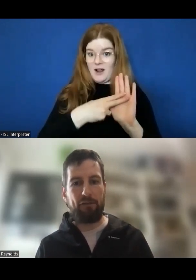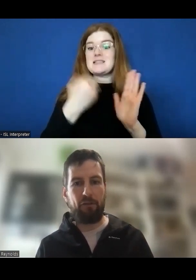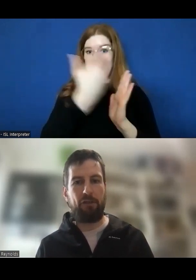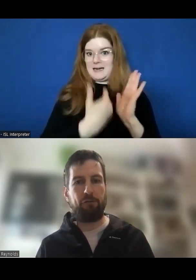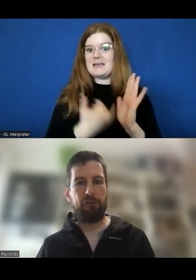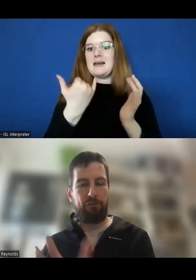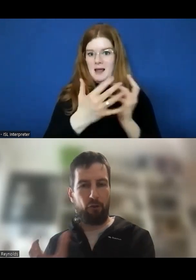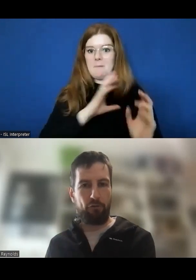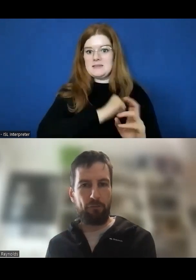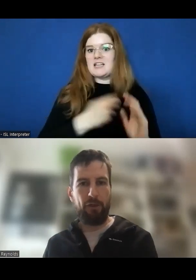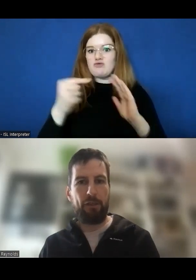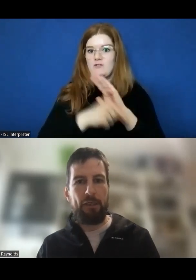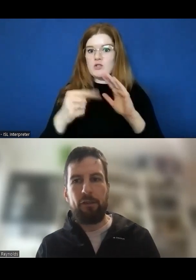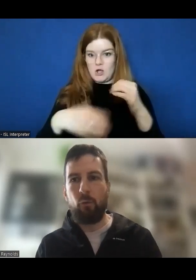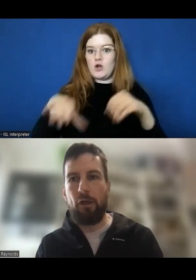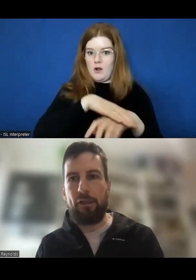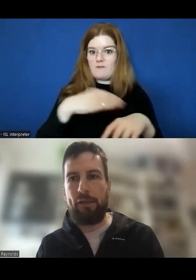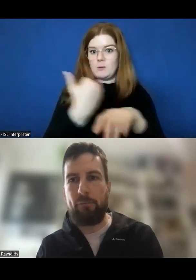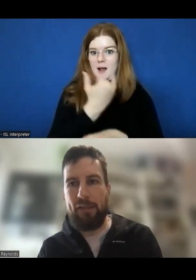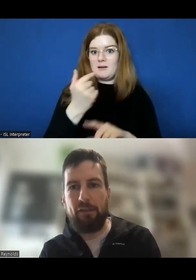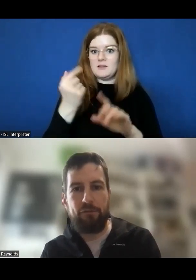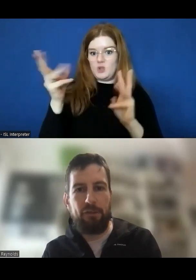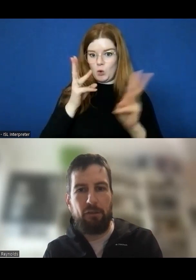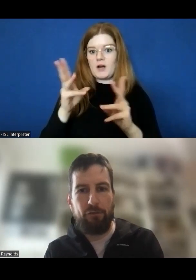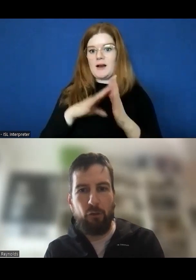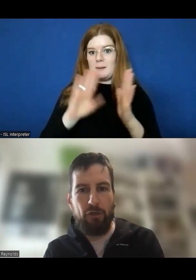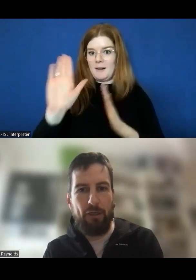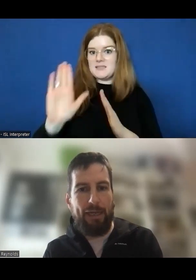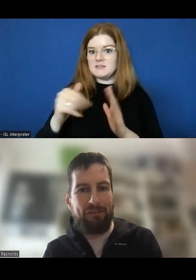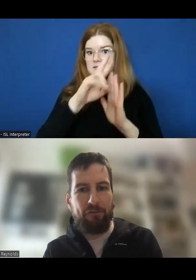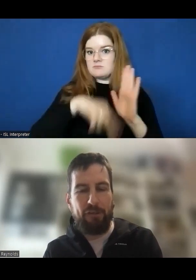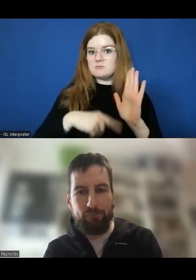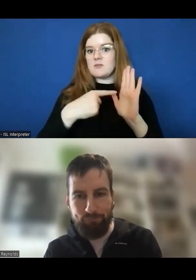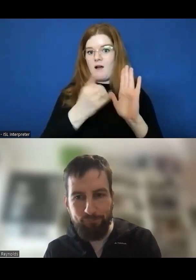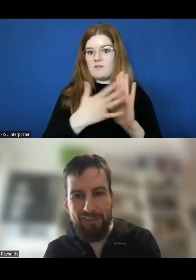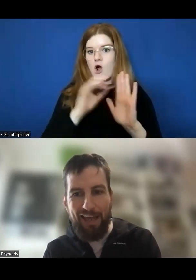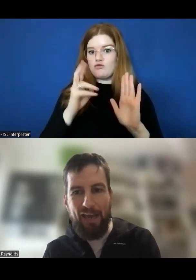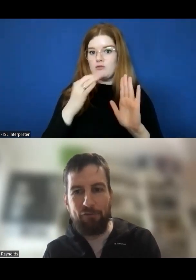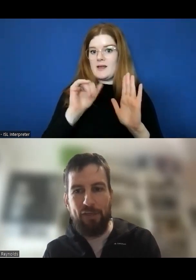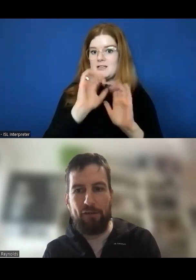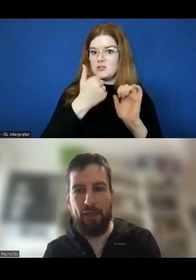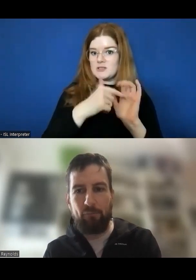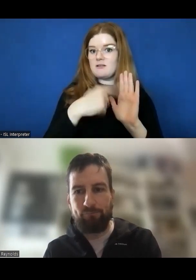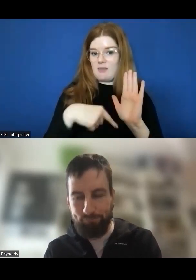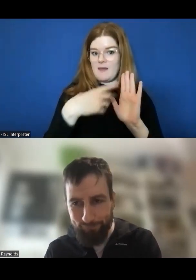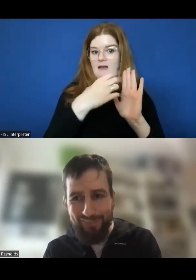as Palestine refugees, covered by the work and the mandate of the UNRWA agency, and have